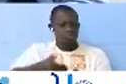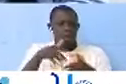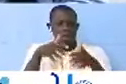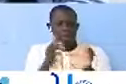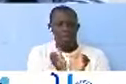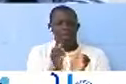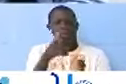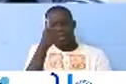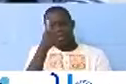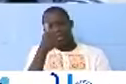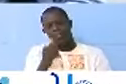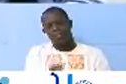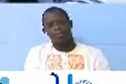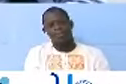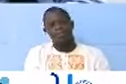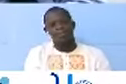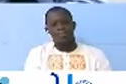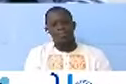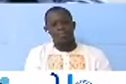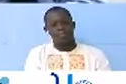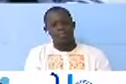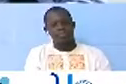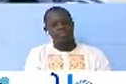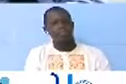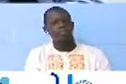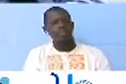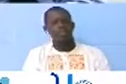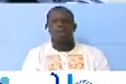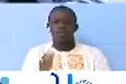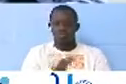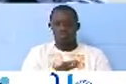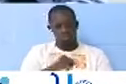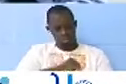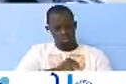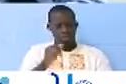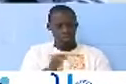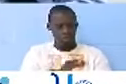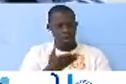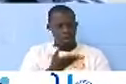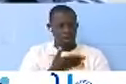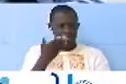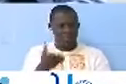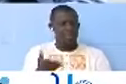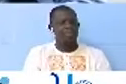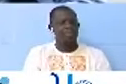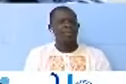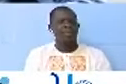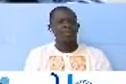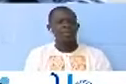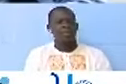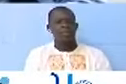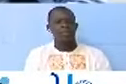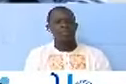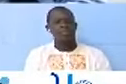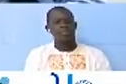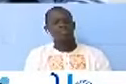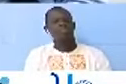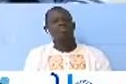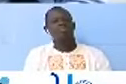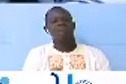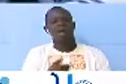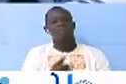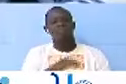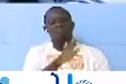6. Na tat met mbo kono. That's where I was. Usa inkani micho ni mbole. I